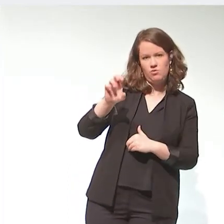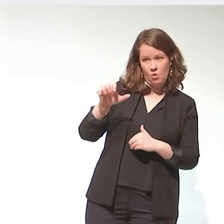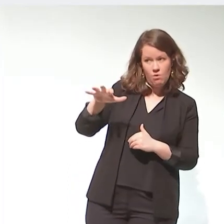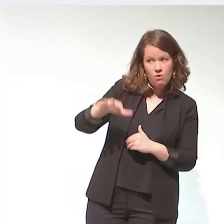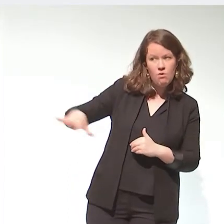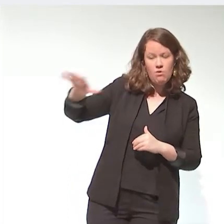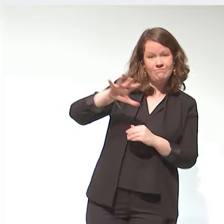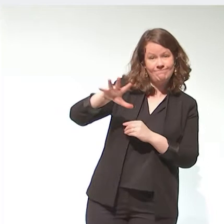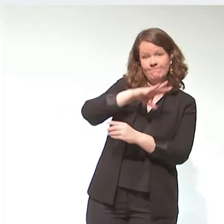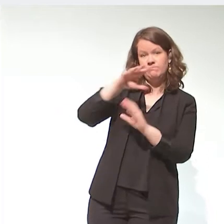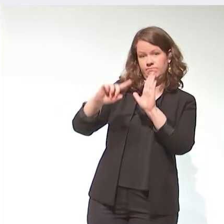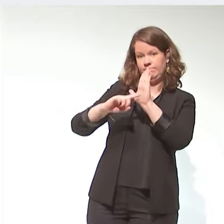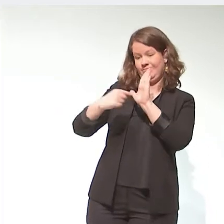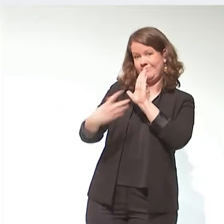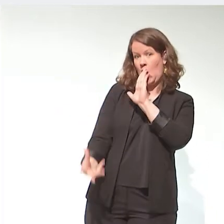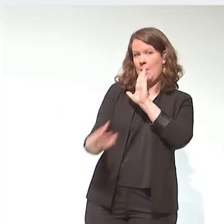girls.